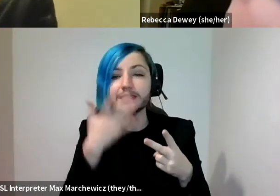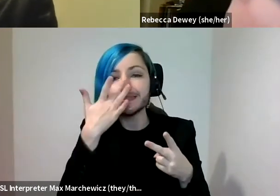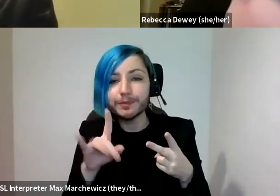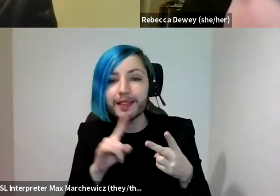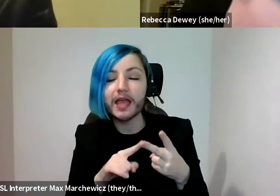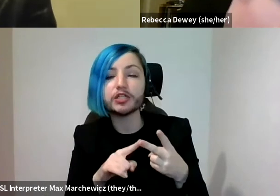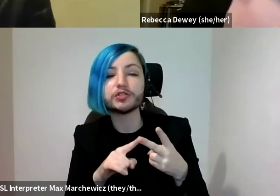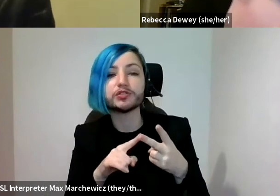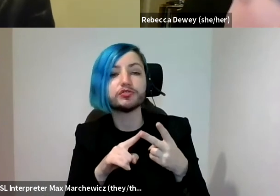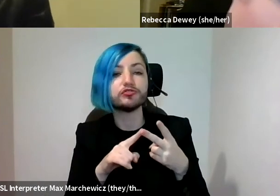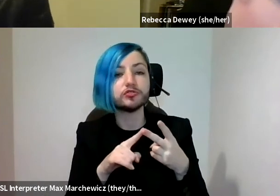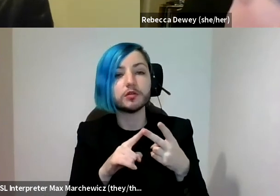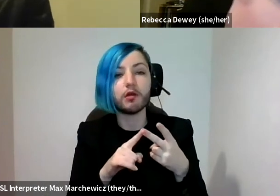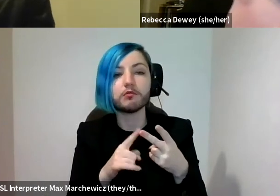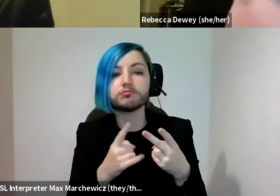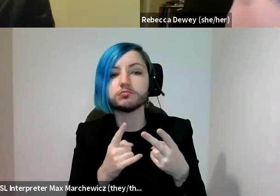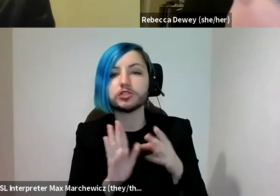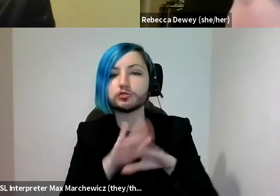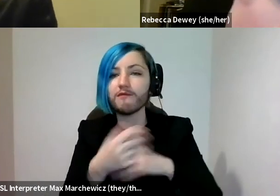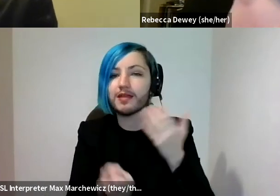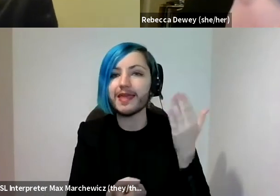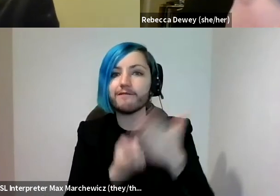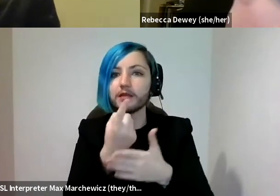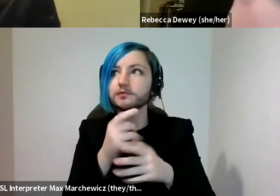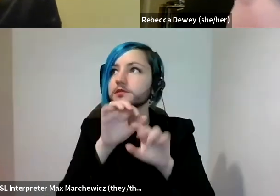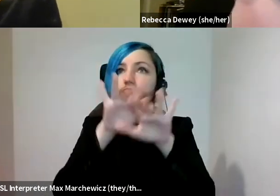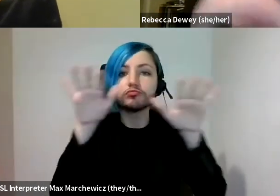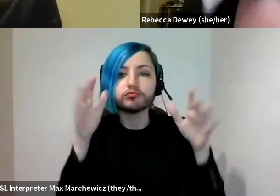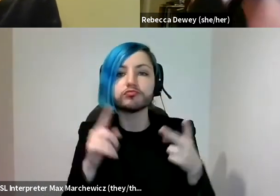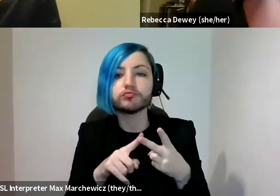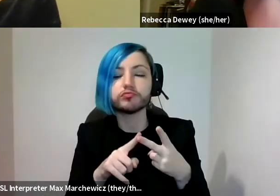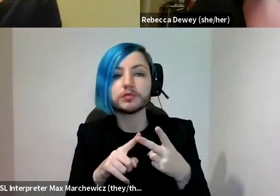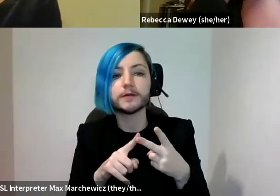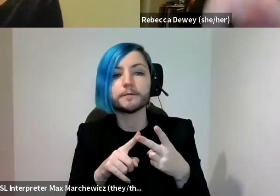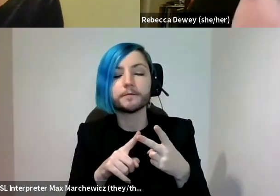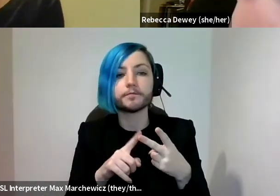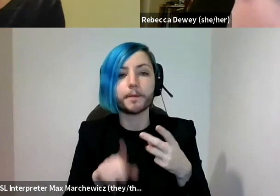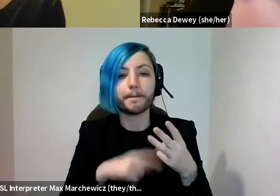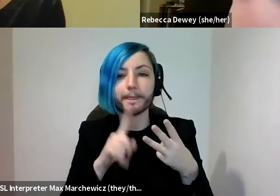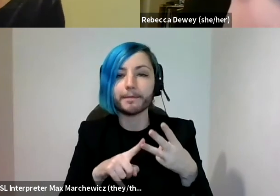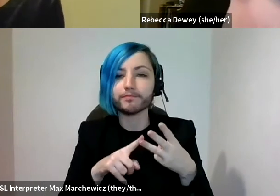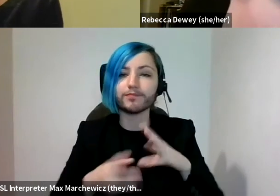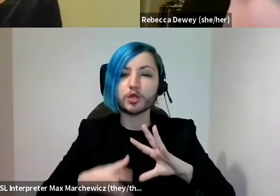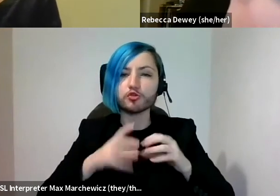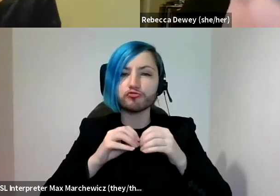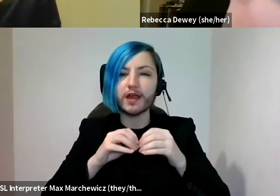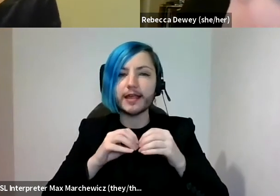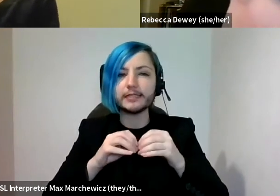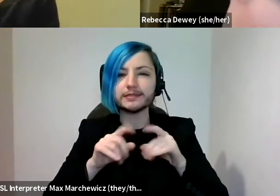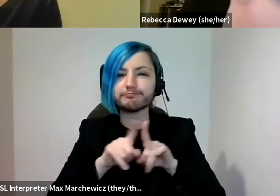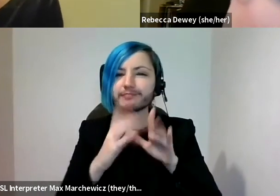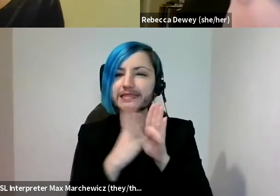of these kinds of events, and who construct templates for what